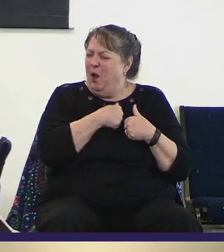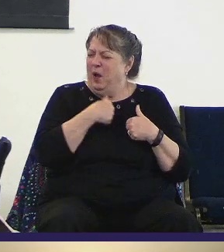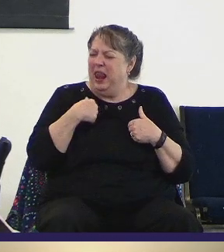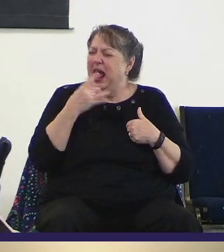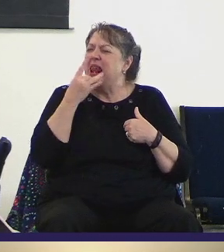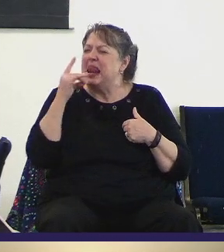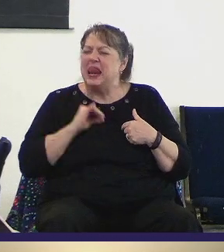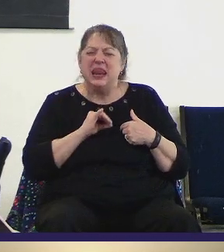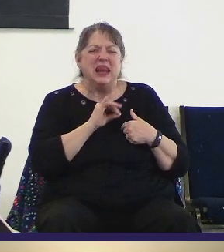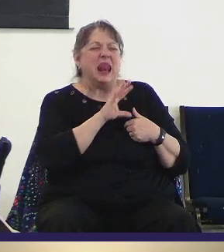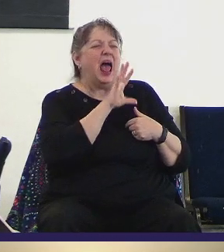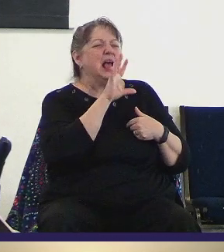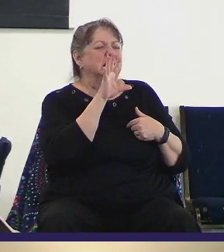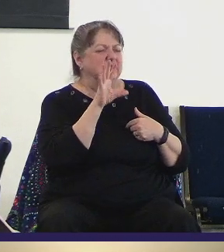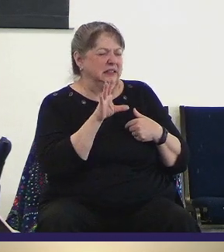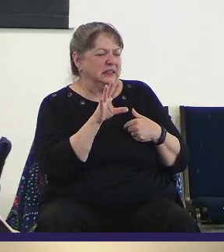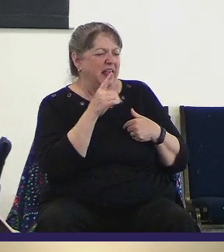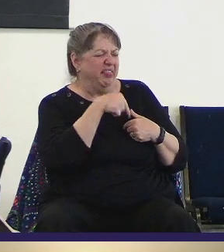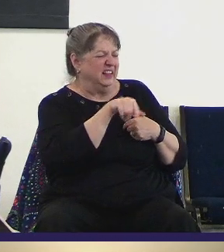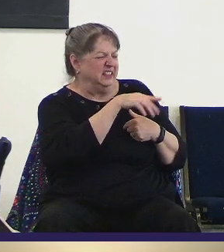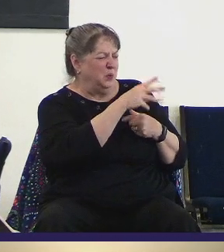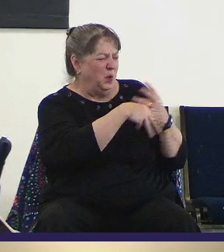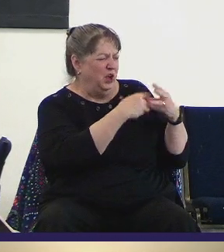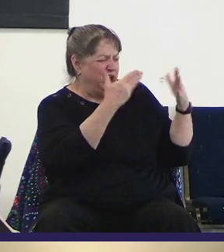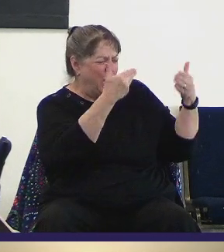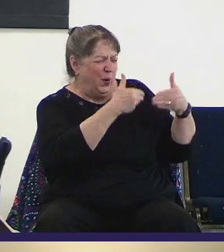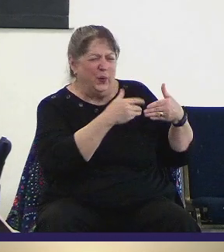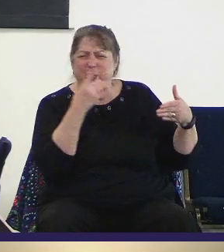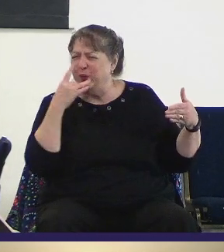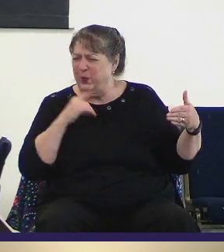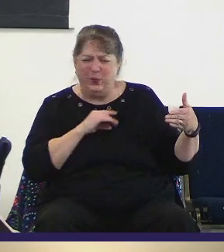a lighthouse in this dark world, we pray. And we thank you for